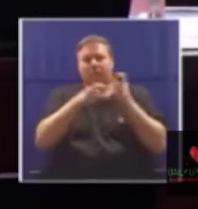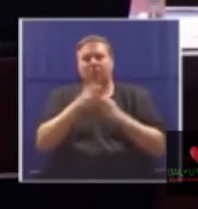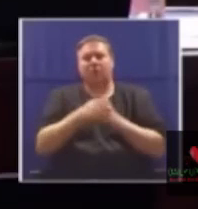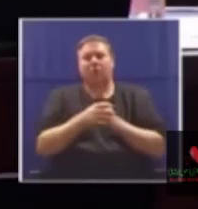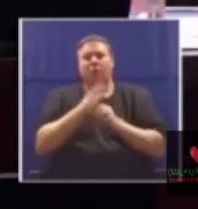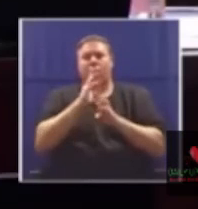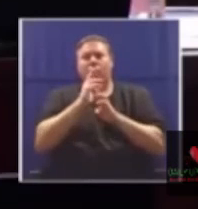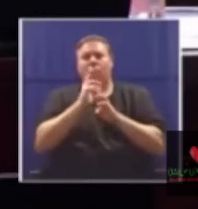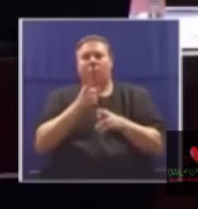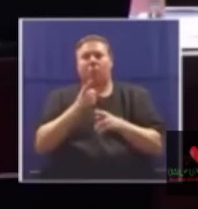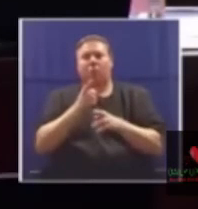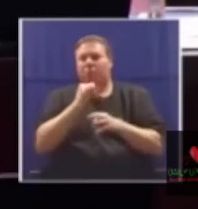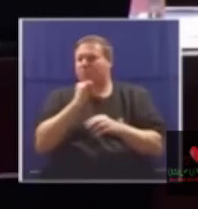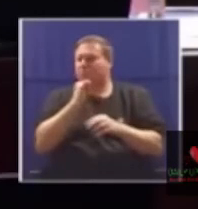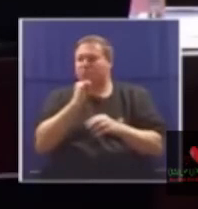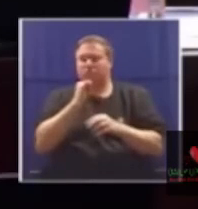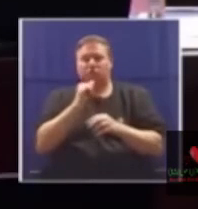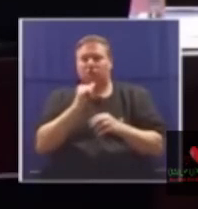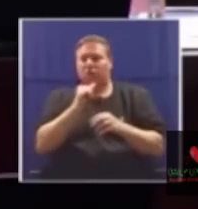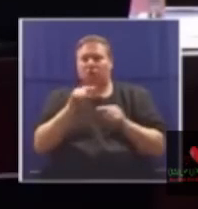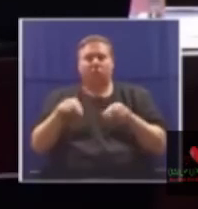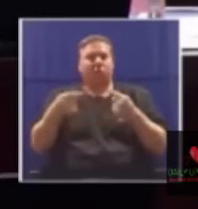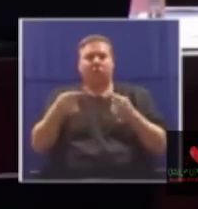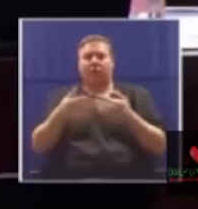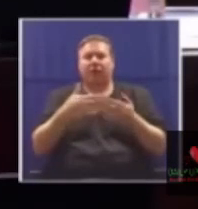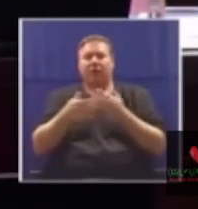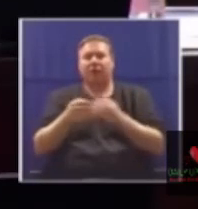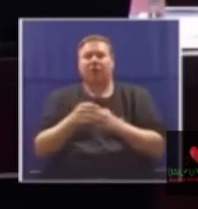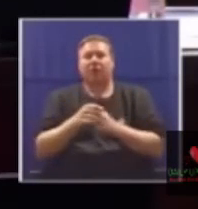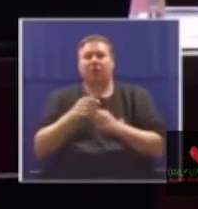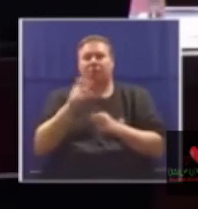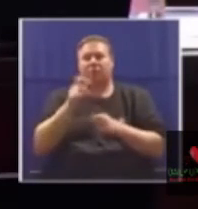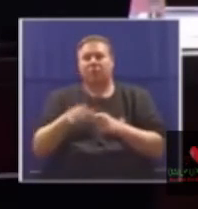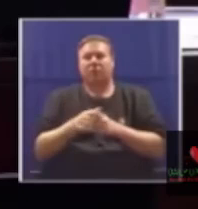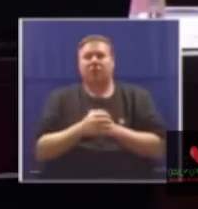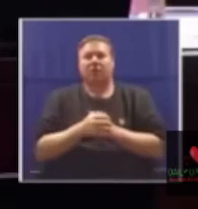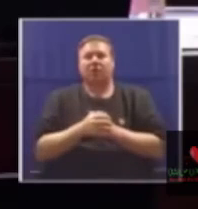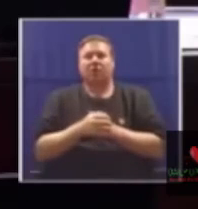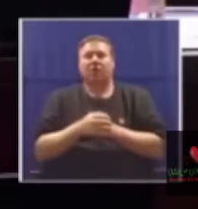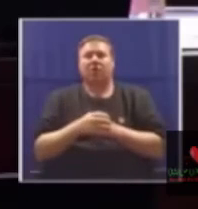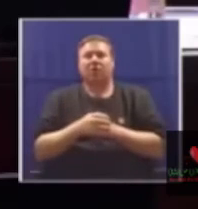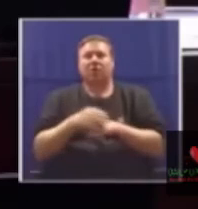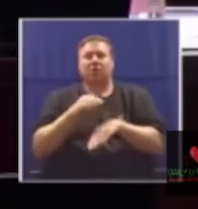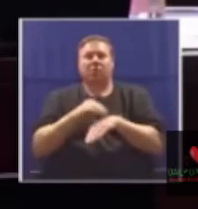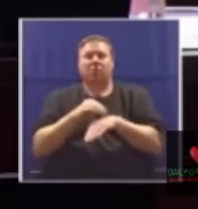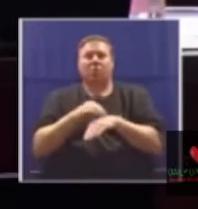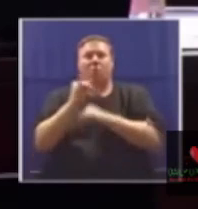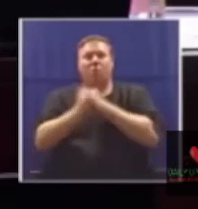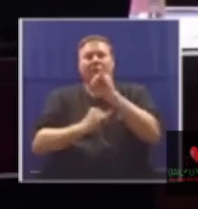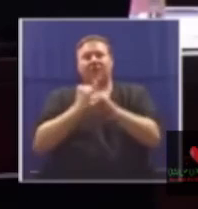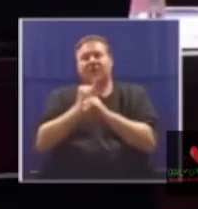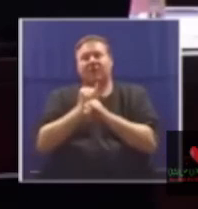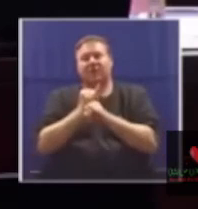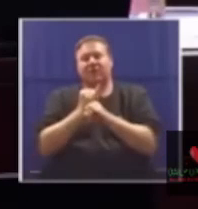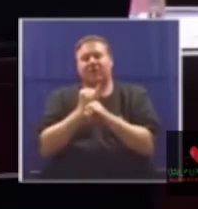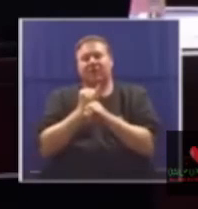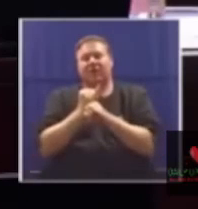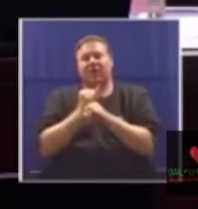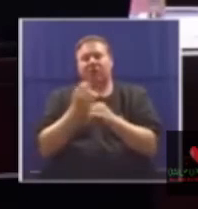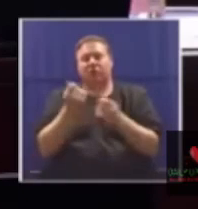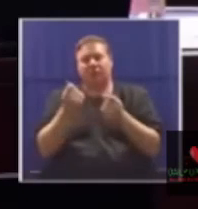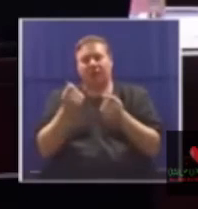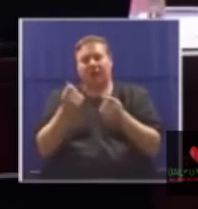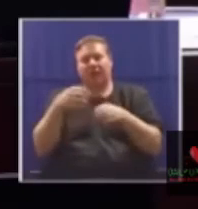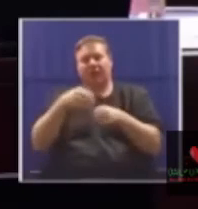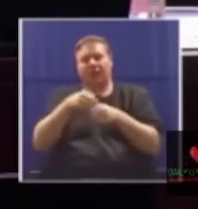which is not disputed by anyone, says that there was more foreign currency concealed in the sofa.